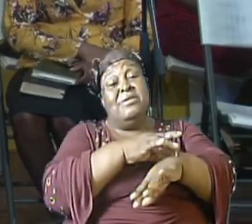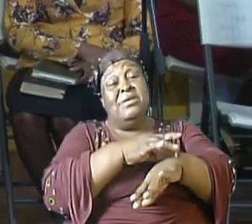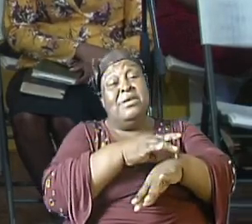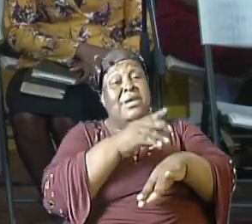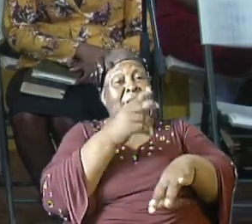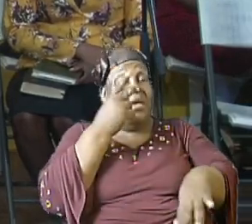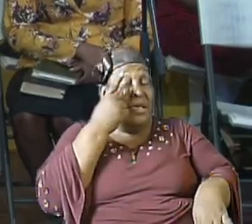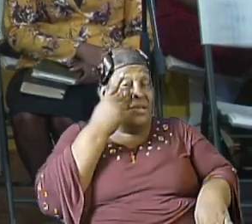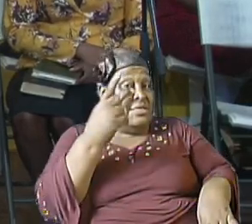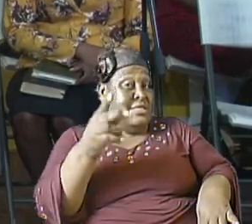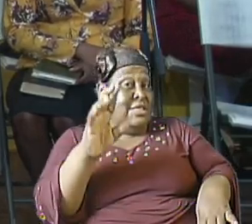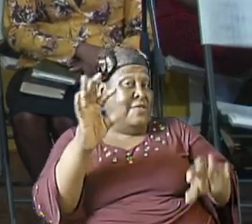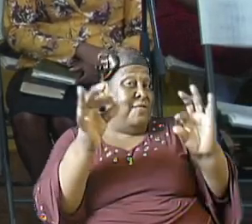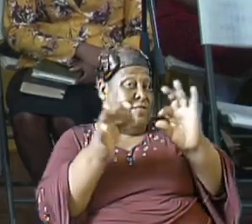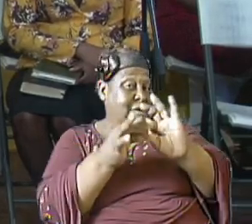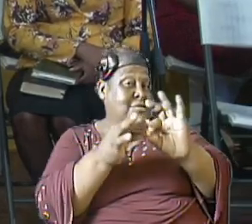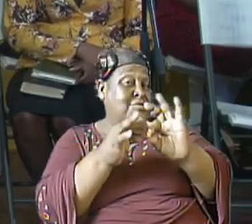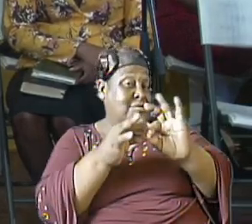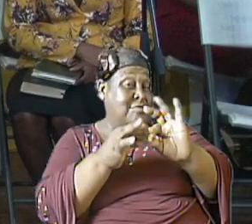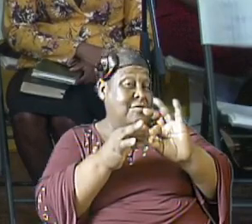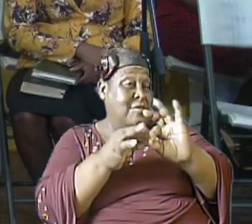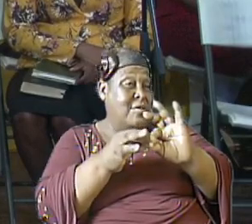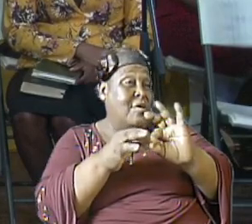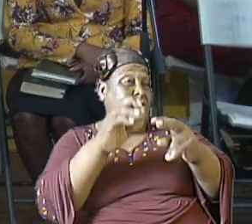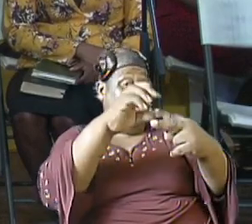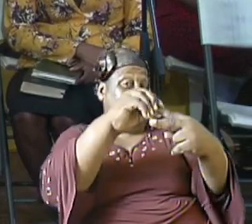it fit to give the Lord your heart